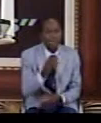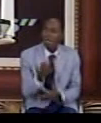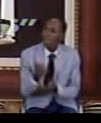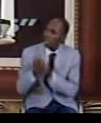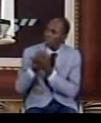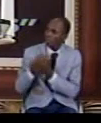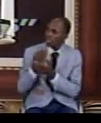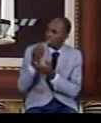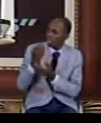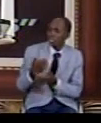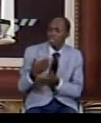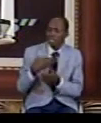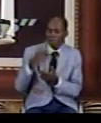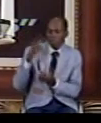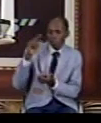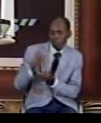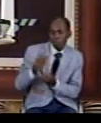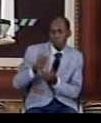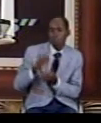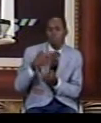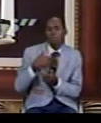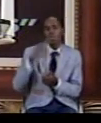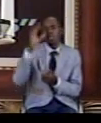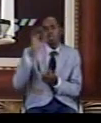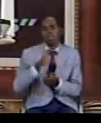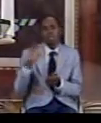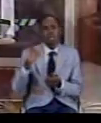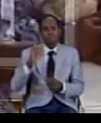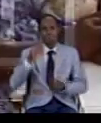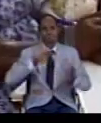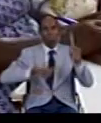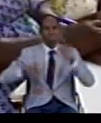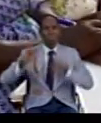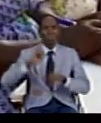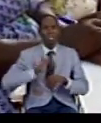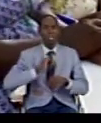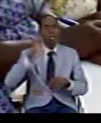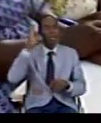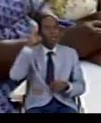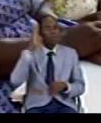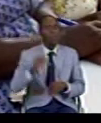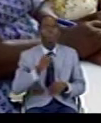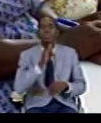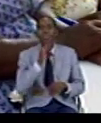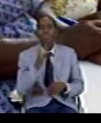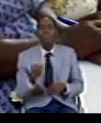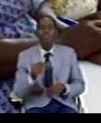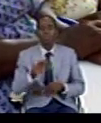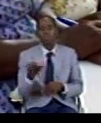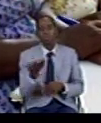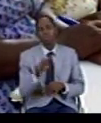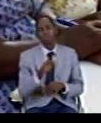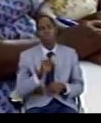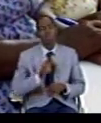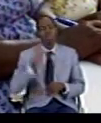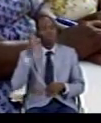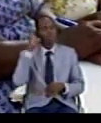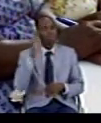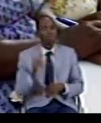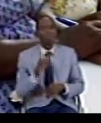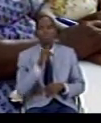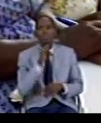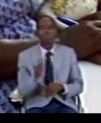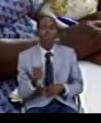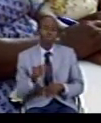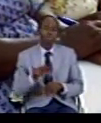lessen my cross? That's compromise. I will not compromise. I said I will not compromise. And then you